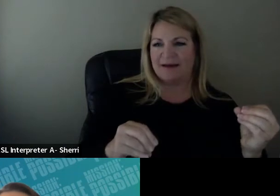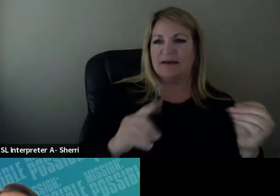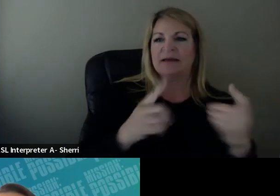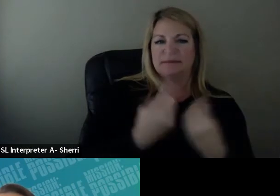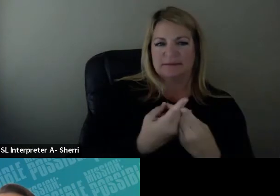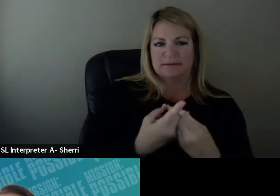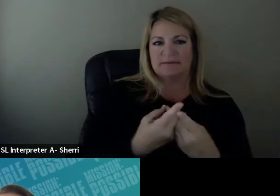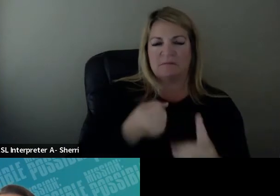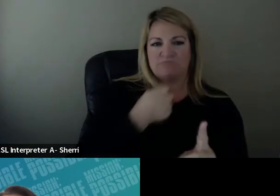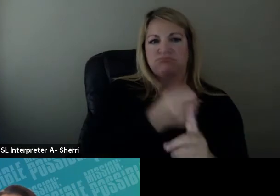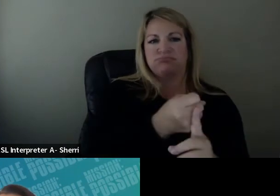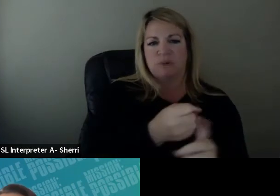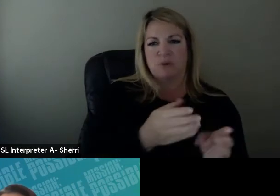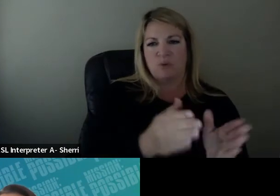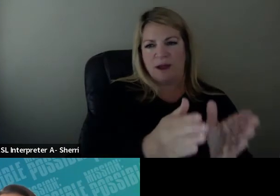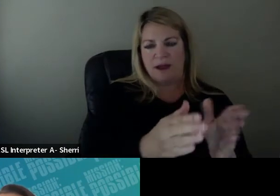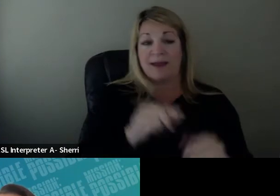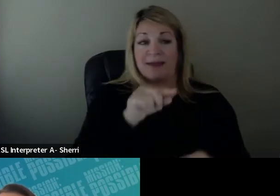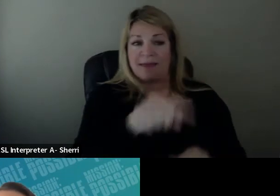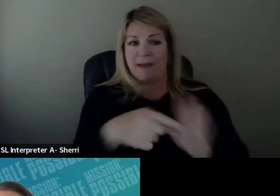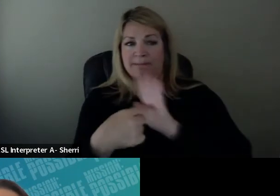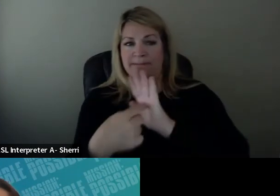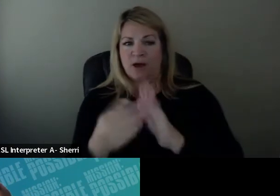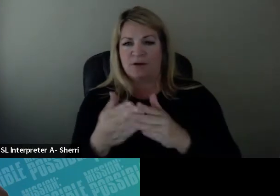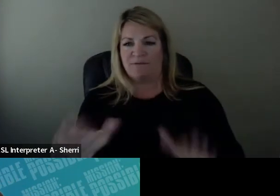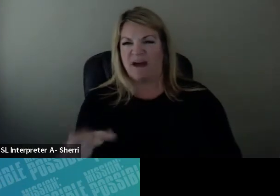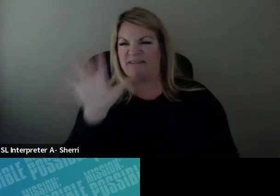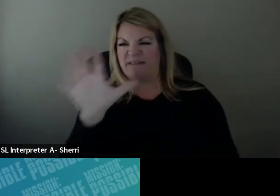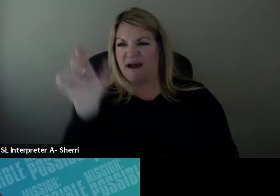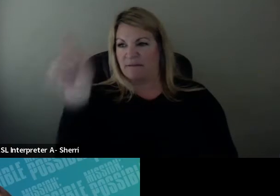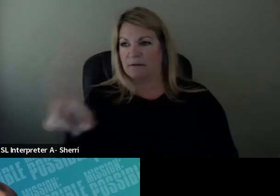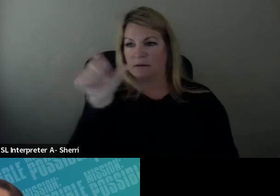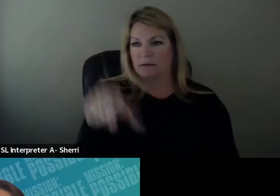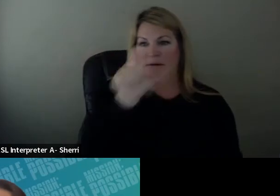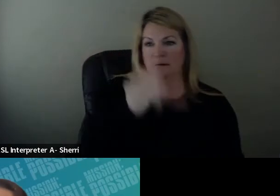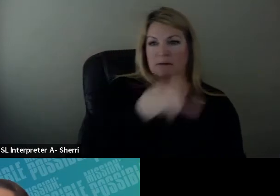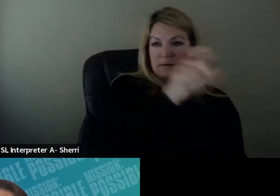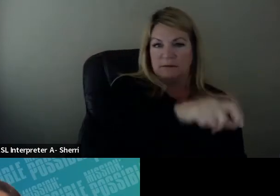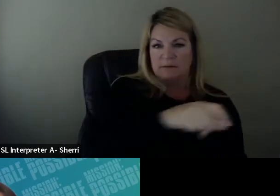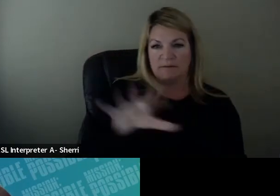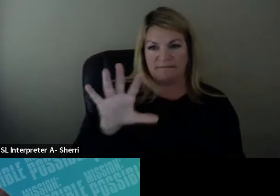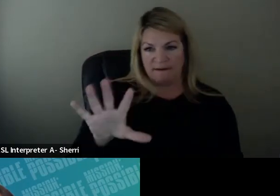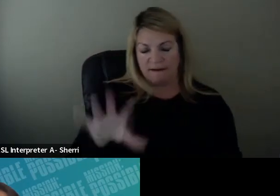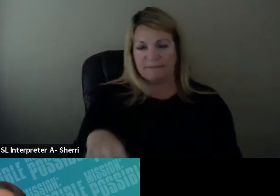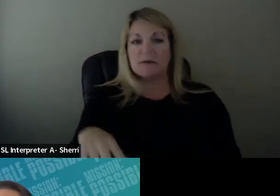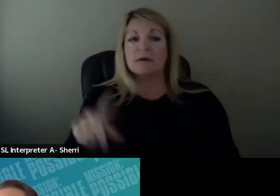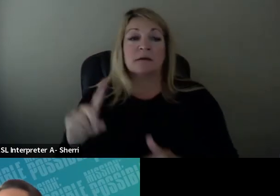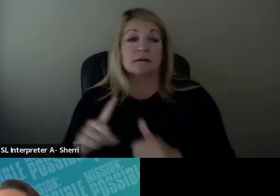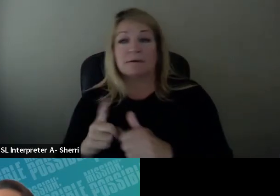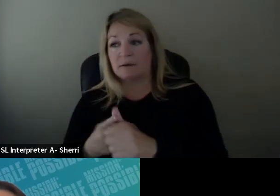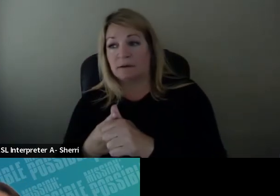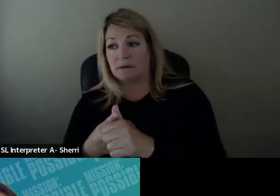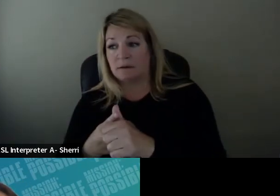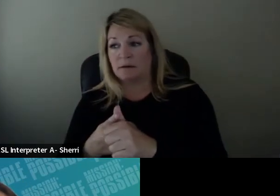way. So this model is divided into 5 categories, and our journey from the very start and where we want